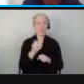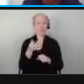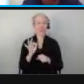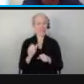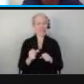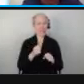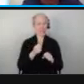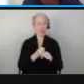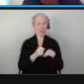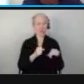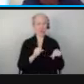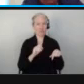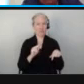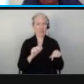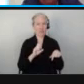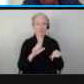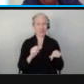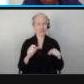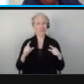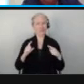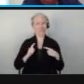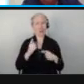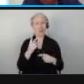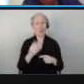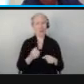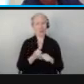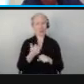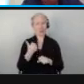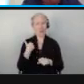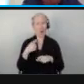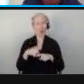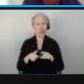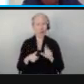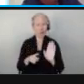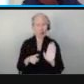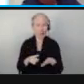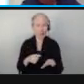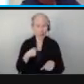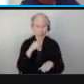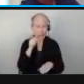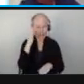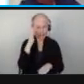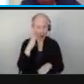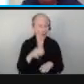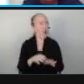ago. I didn't have the good sense to stay retired. I went ahead and